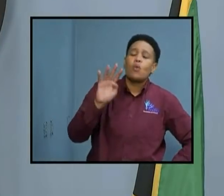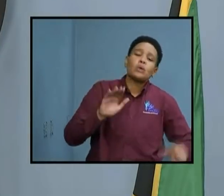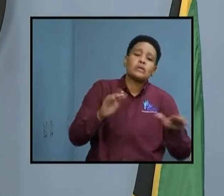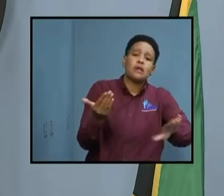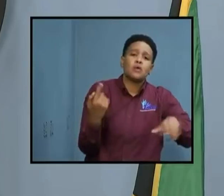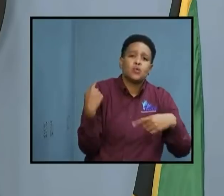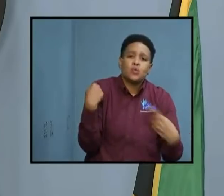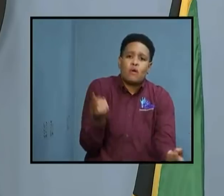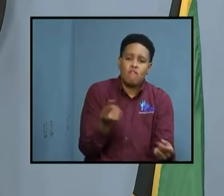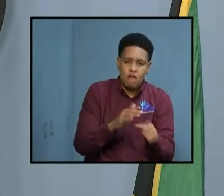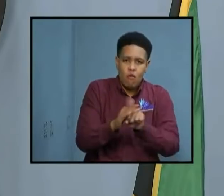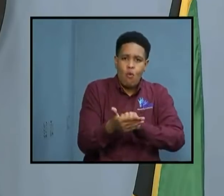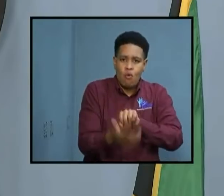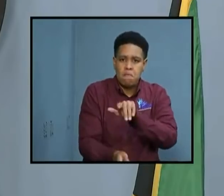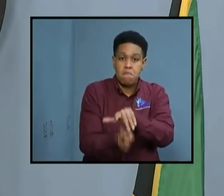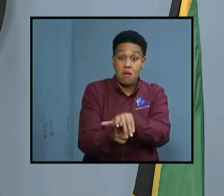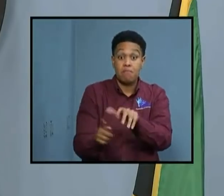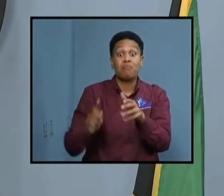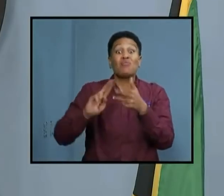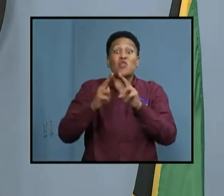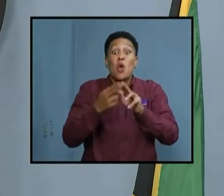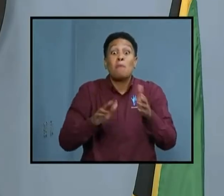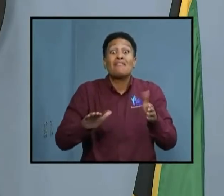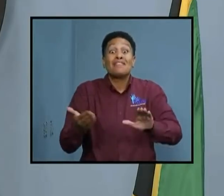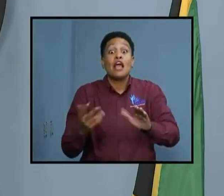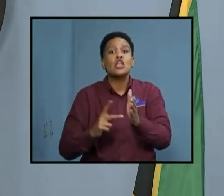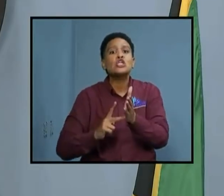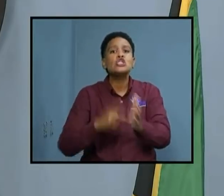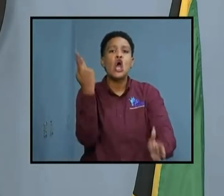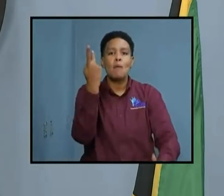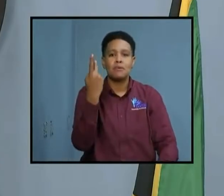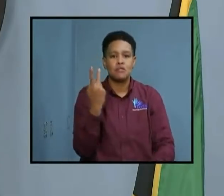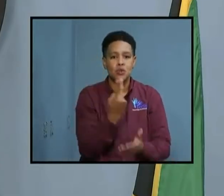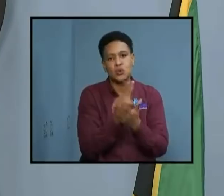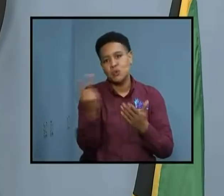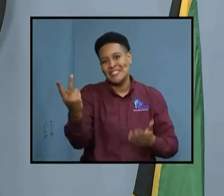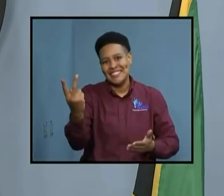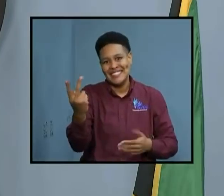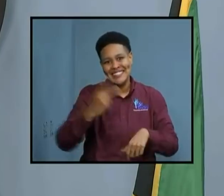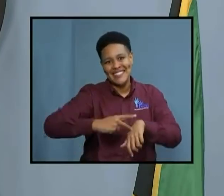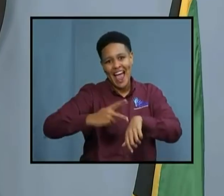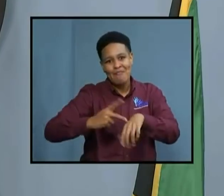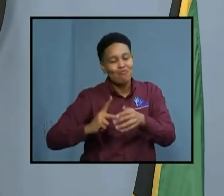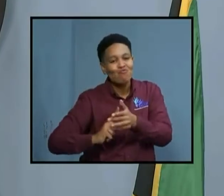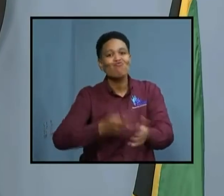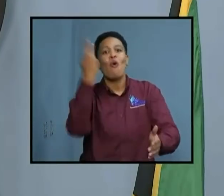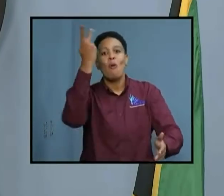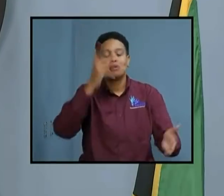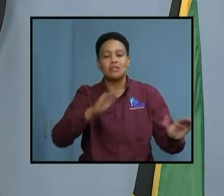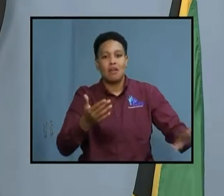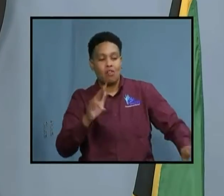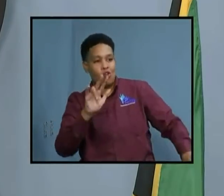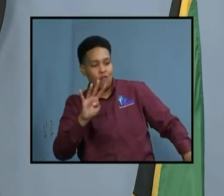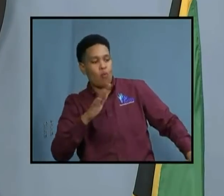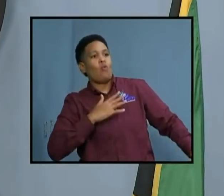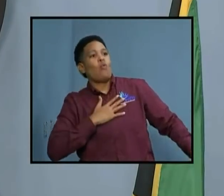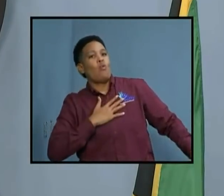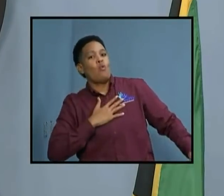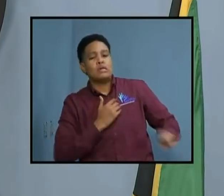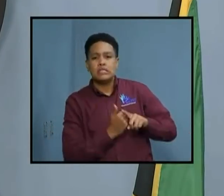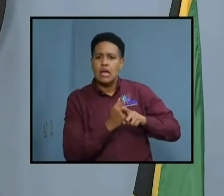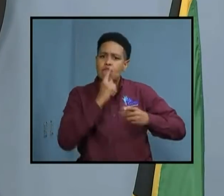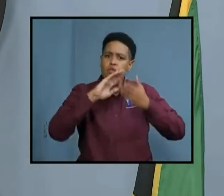COVID-19. The number of deaths has doubled over the last 2 weeks. Now, the advent of